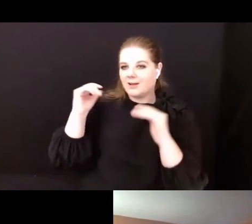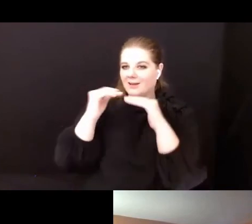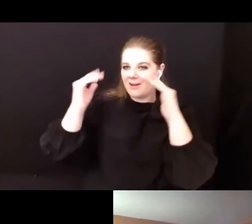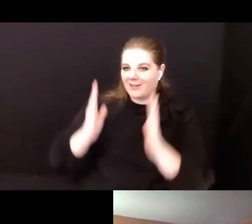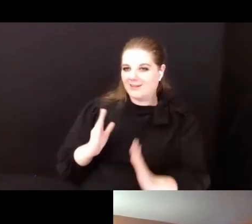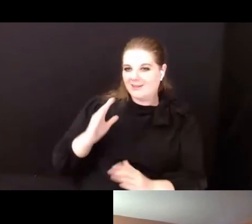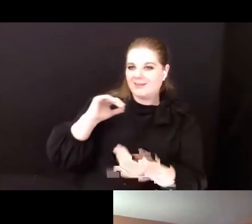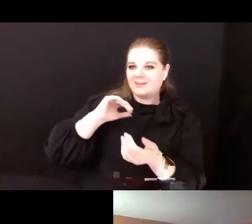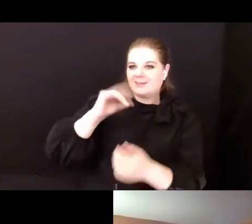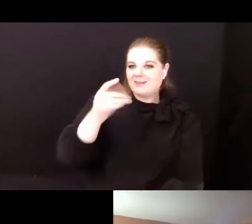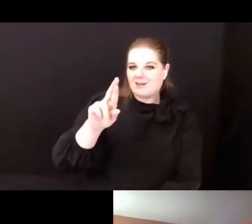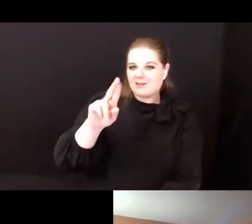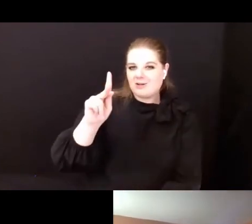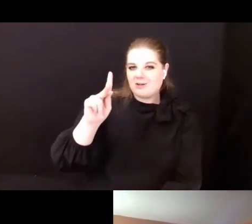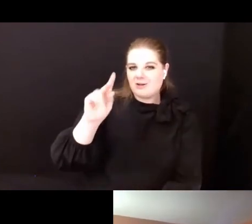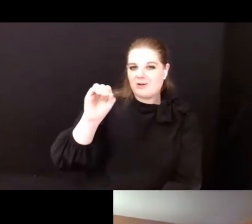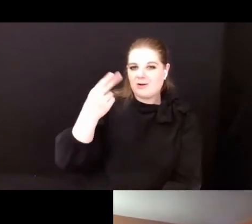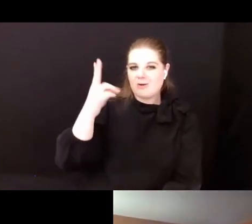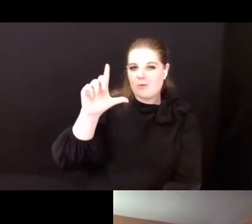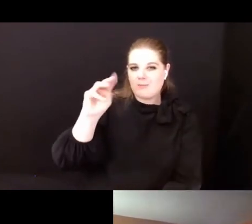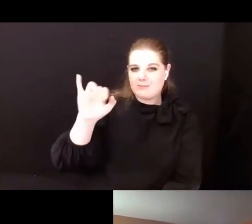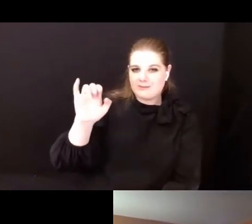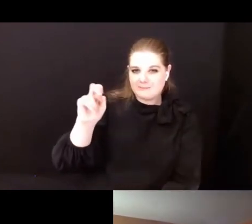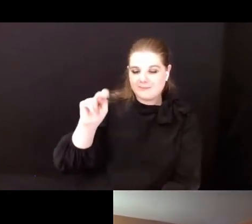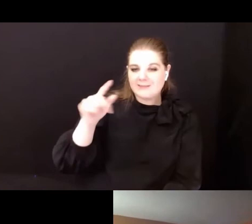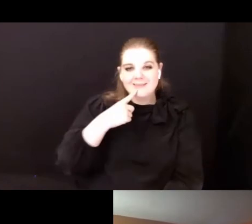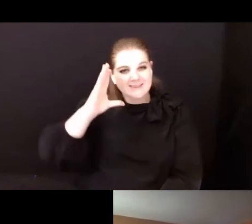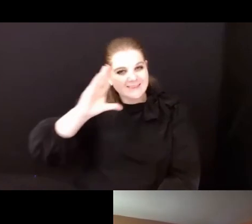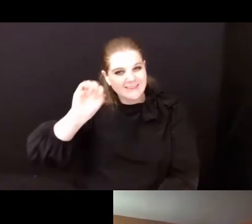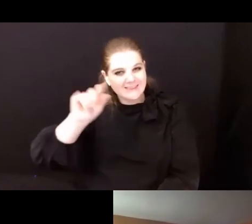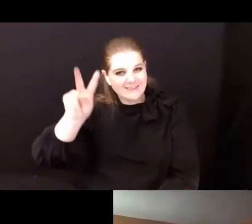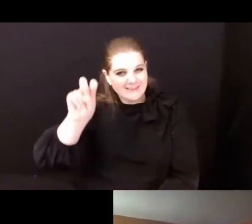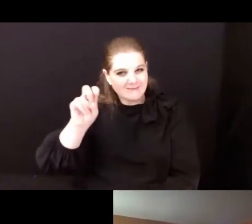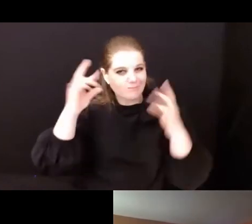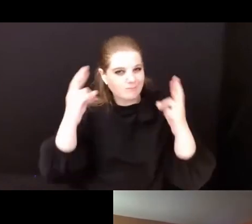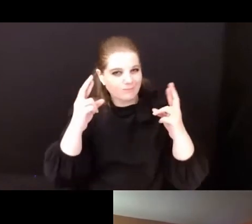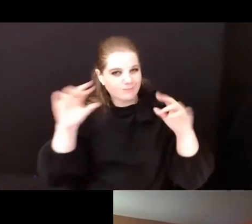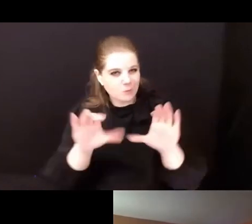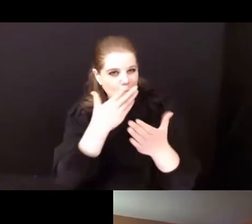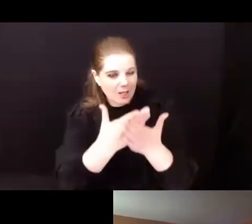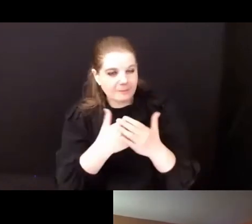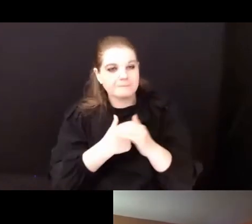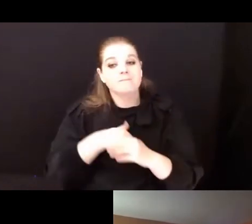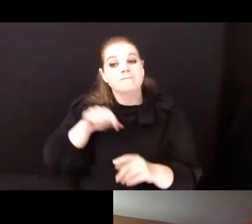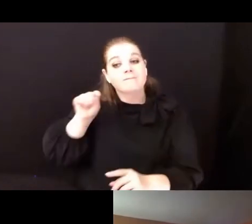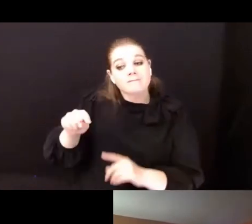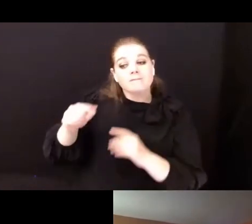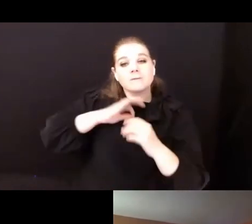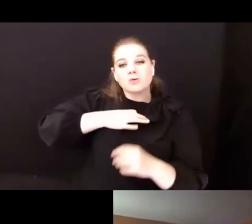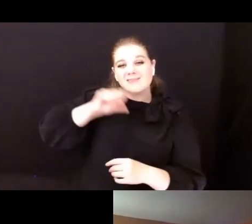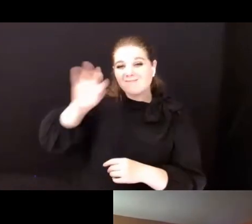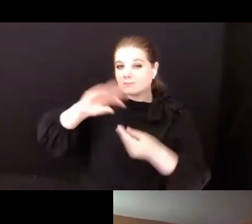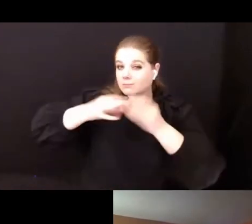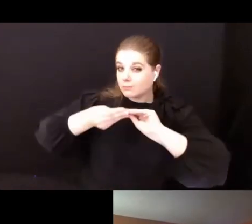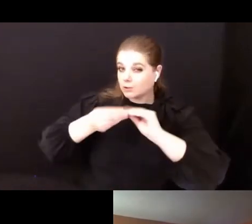you are doing well." And he is wondering, he's wondering if the numbers of students with disabilities, are